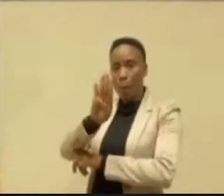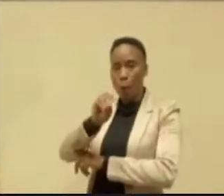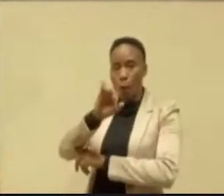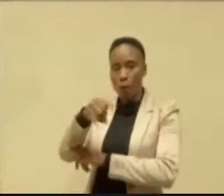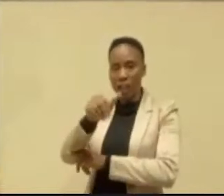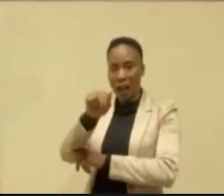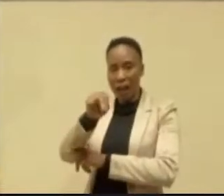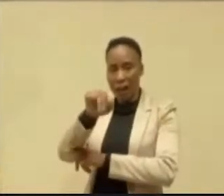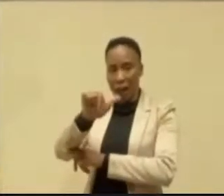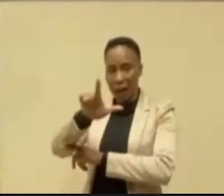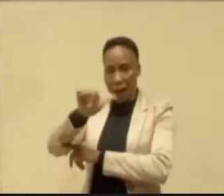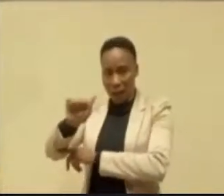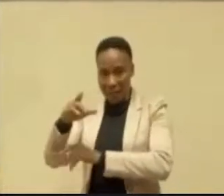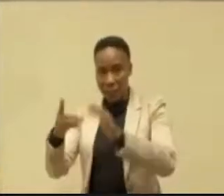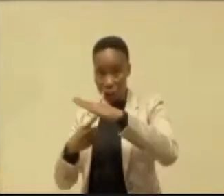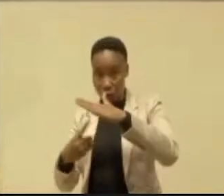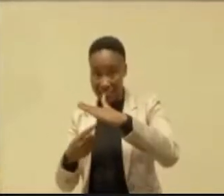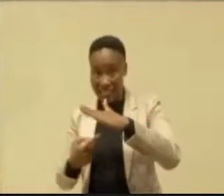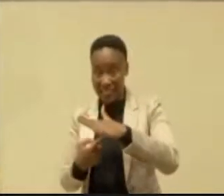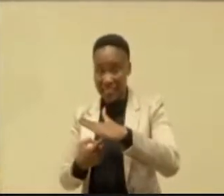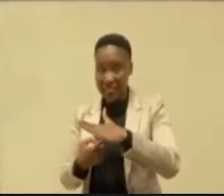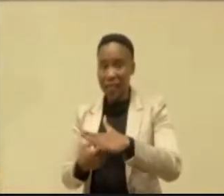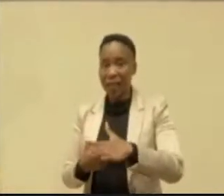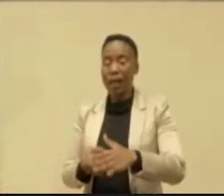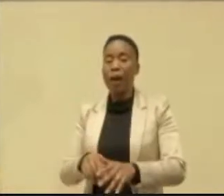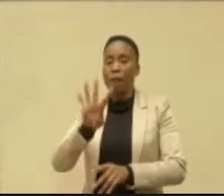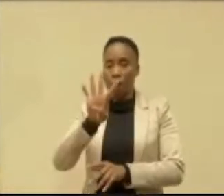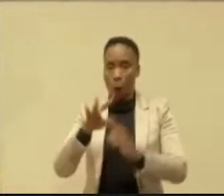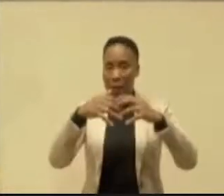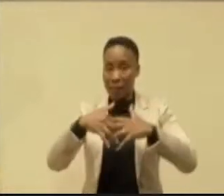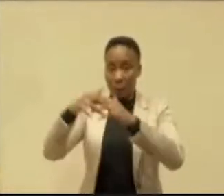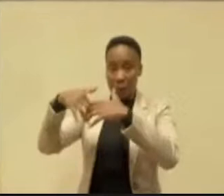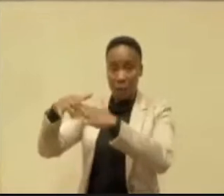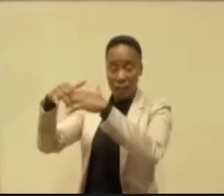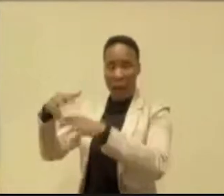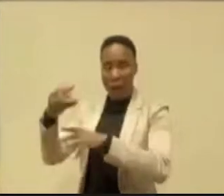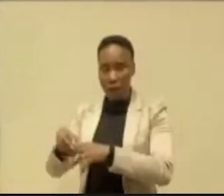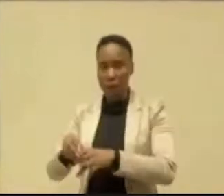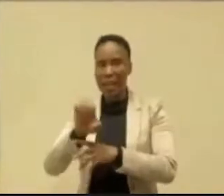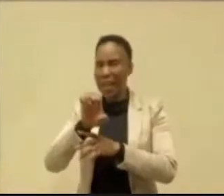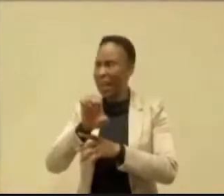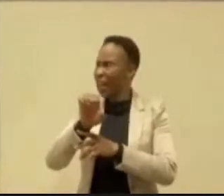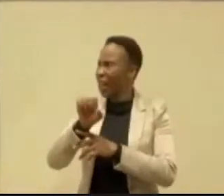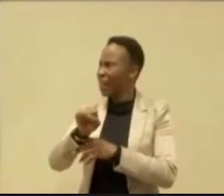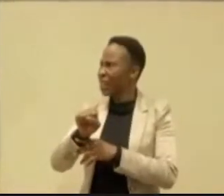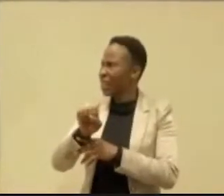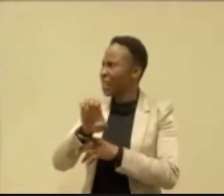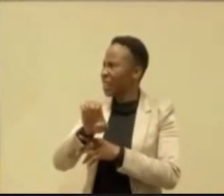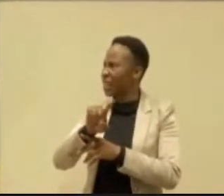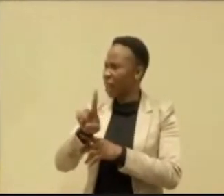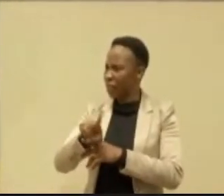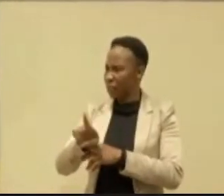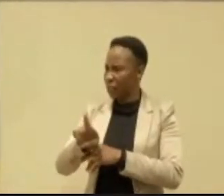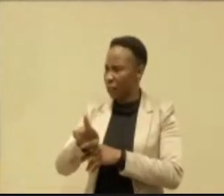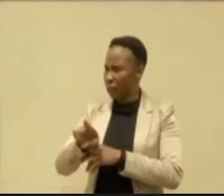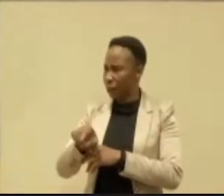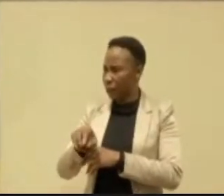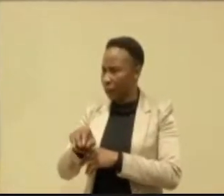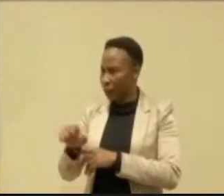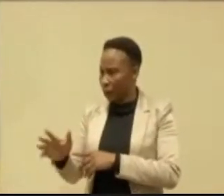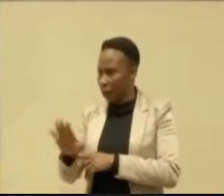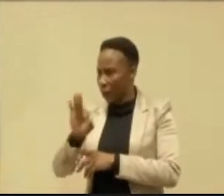january s is a business case for the establishment of the fcc has been completed chairperson and by the end of the second